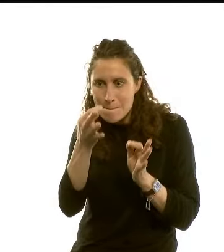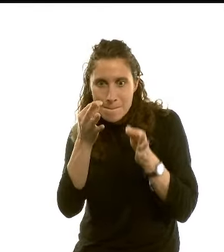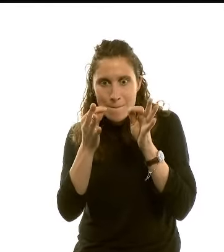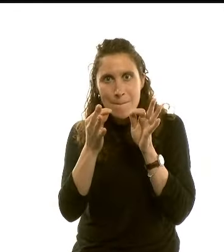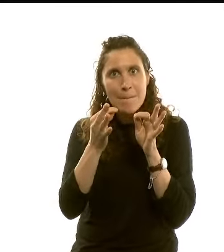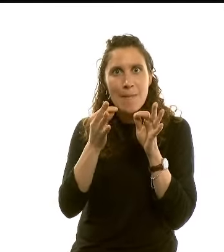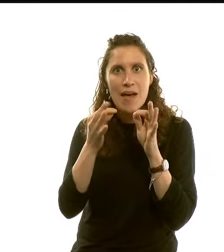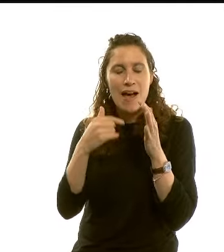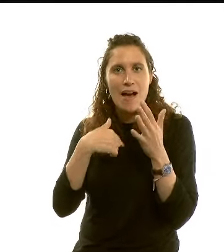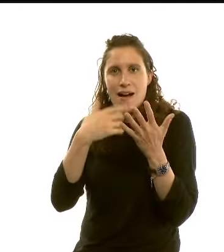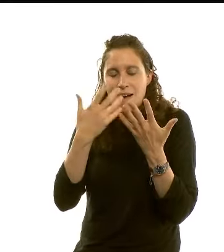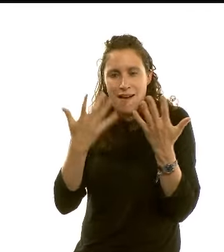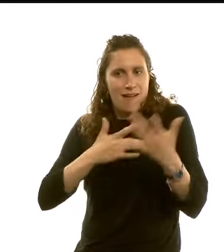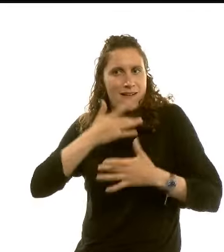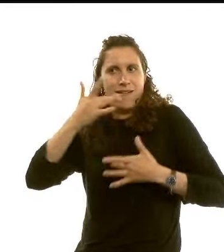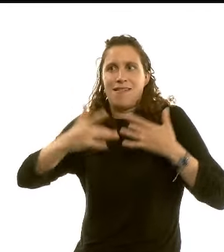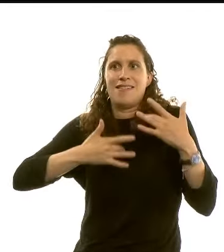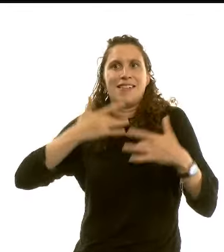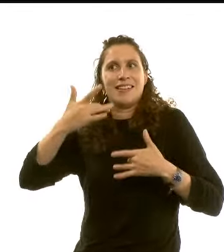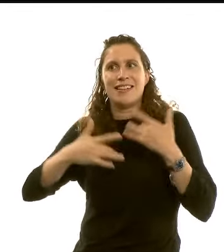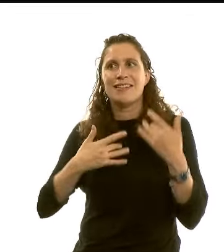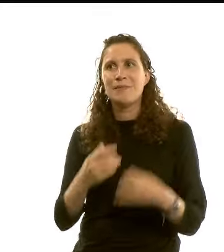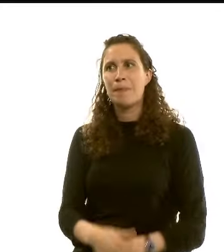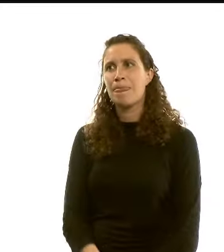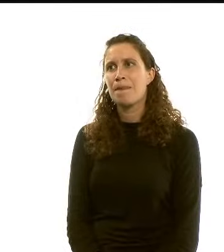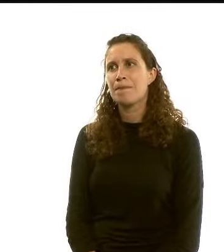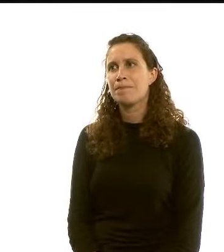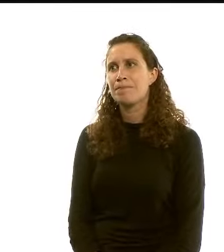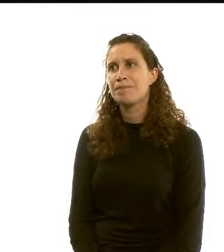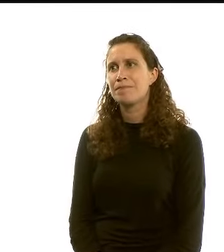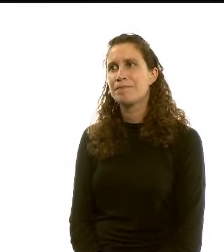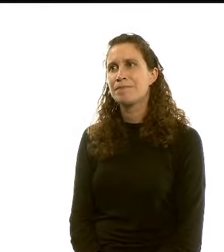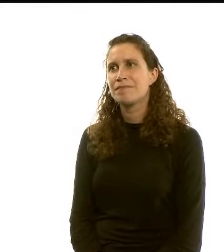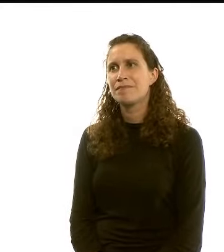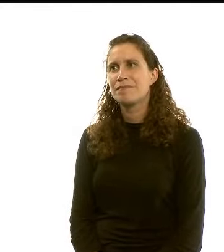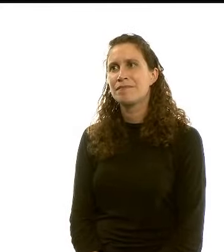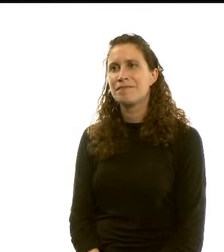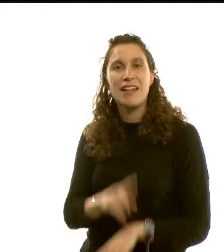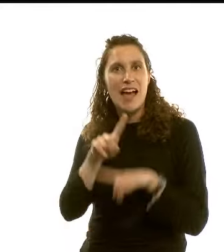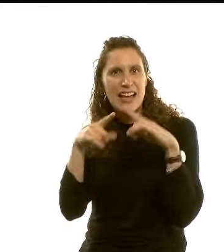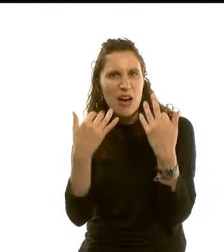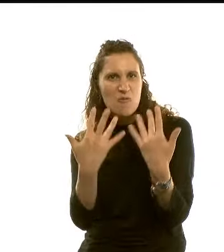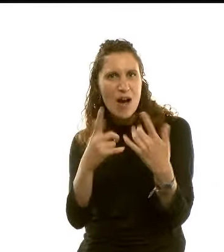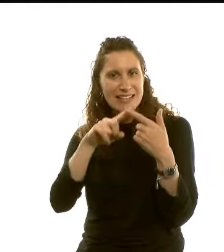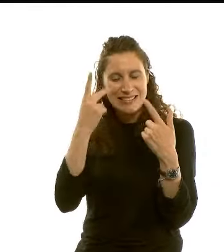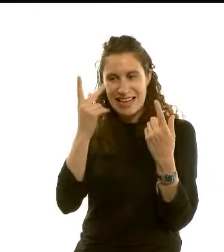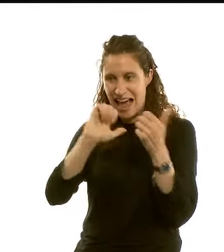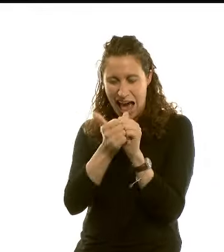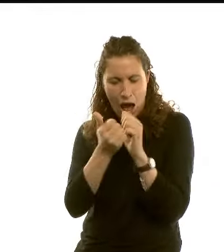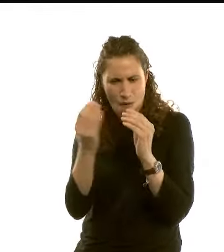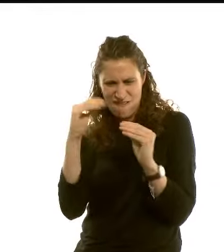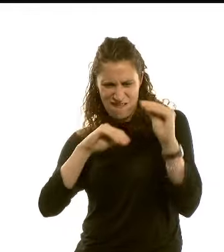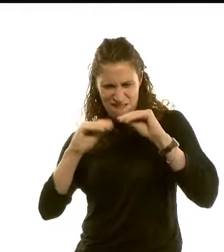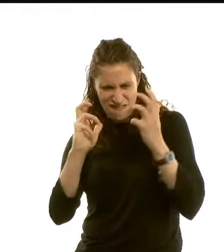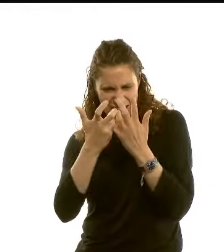I just get so excited. And I can't wait to see how they all fit together to make a finished